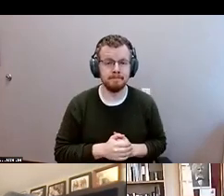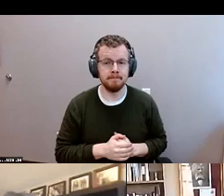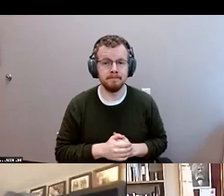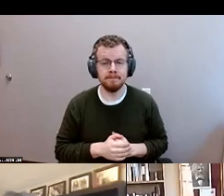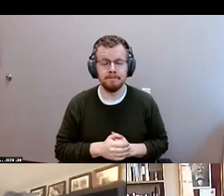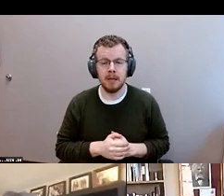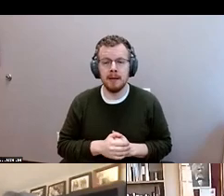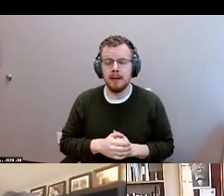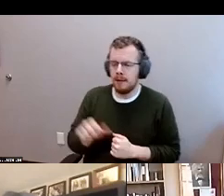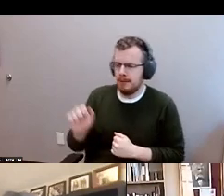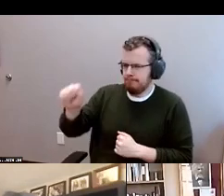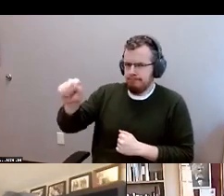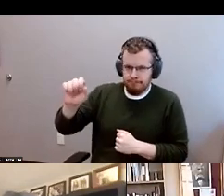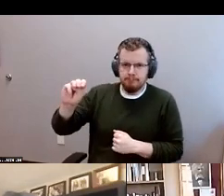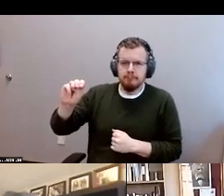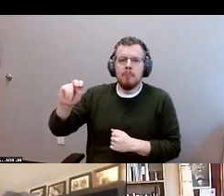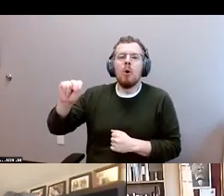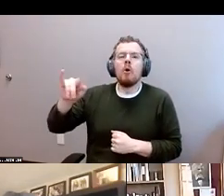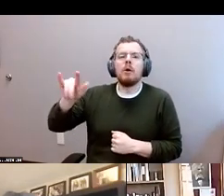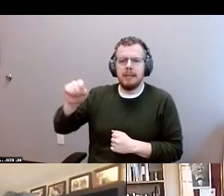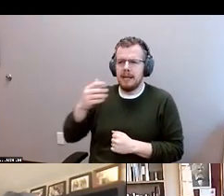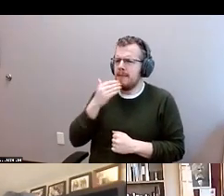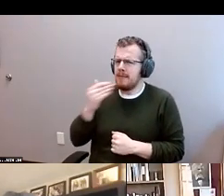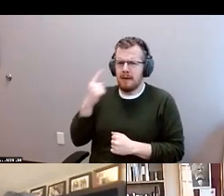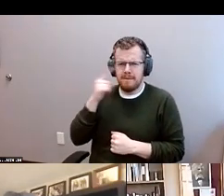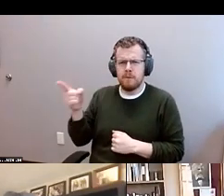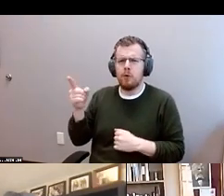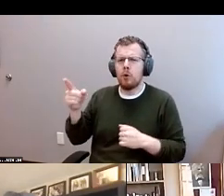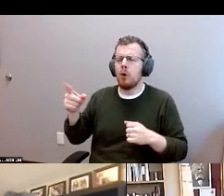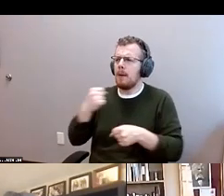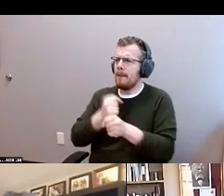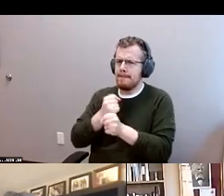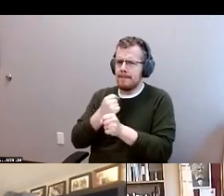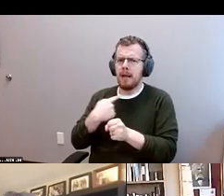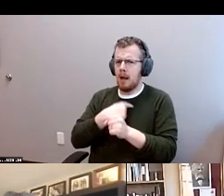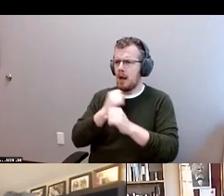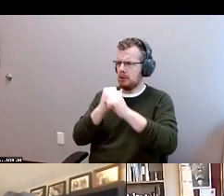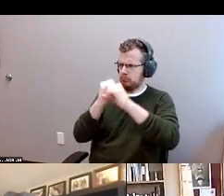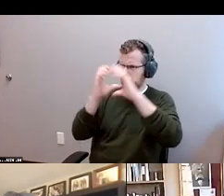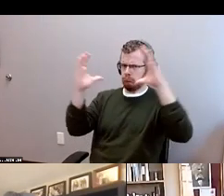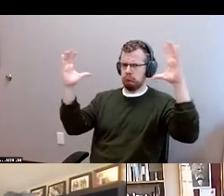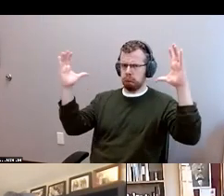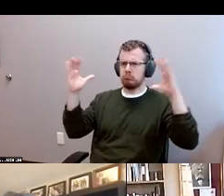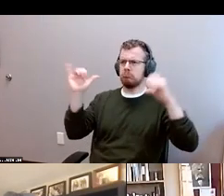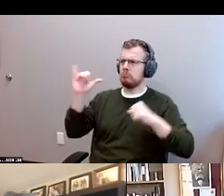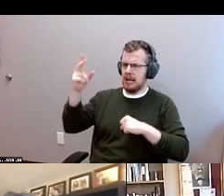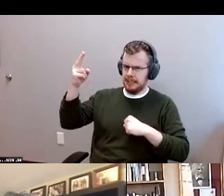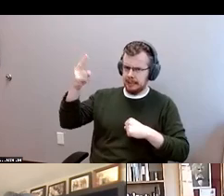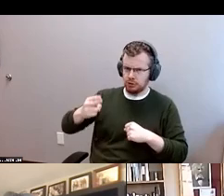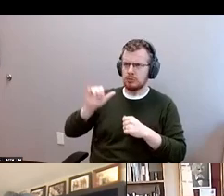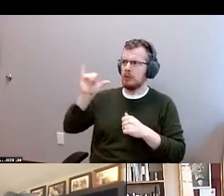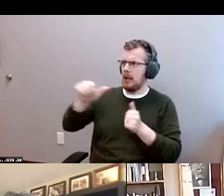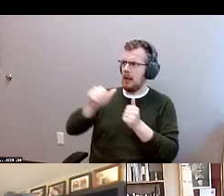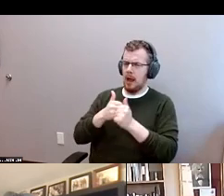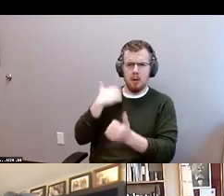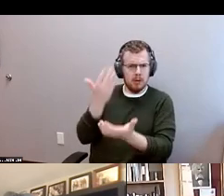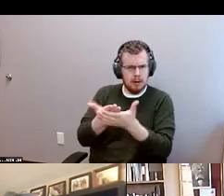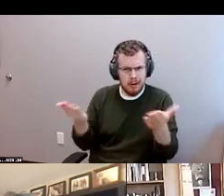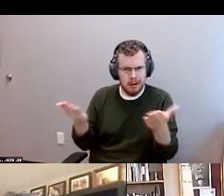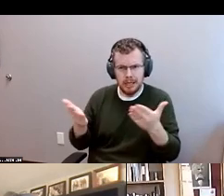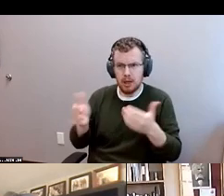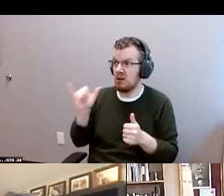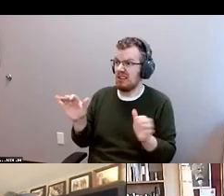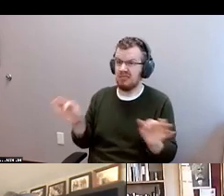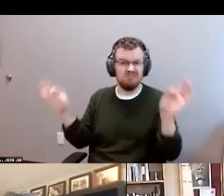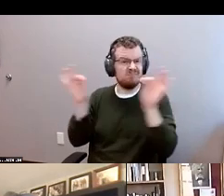Yes, Monique, thank you so much for grounding us in where we've been in the history that gets us here and why it is as important as ever.